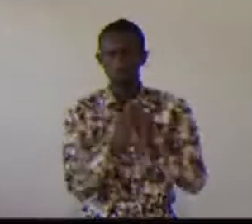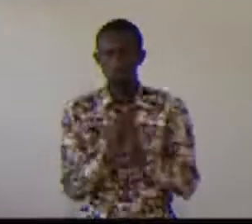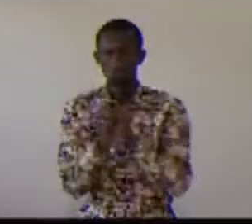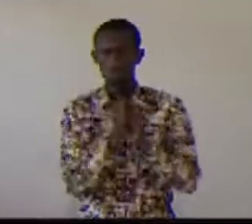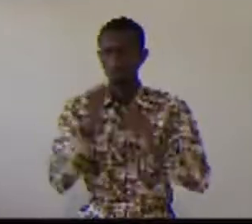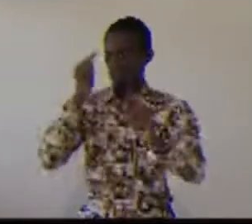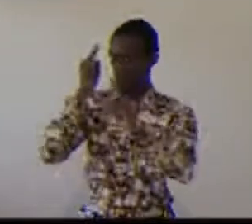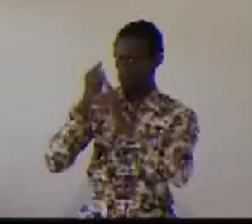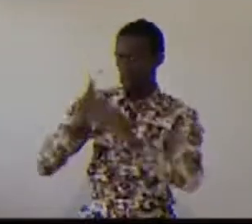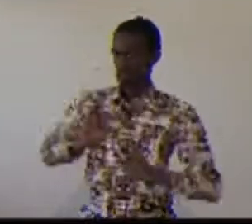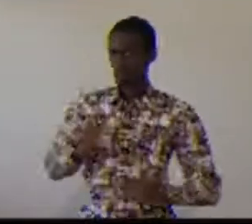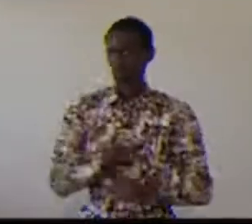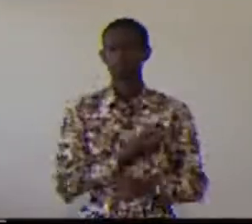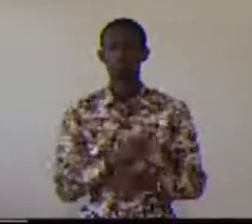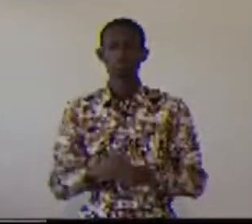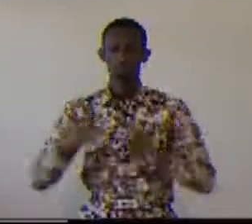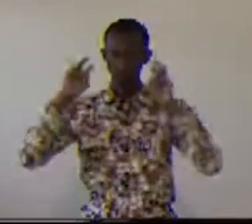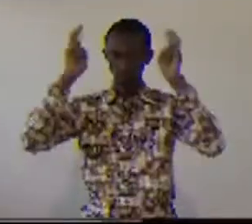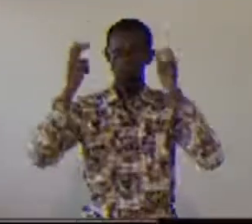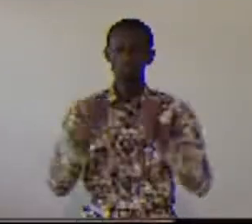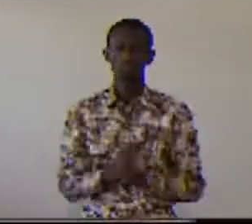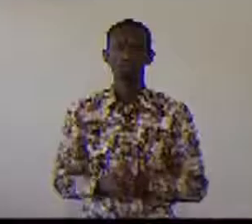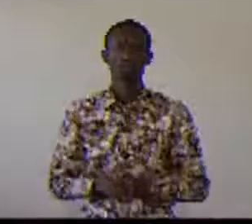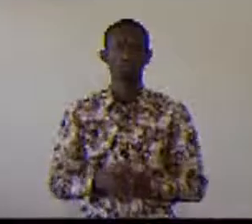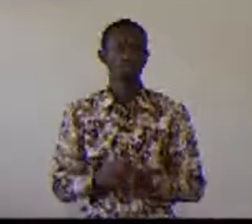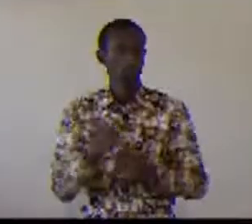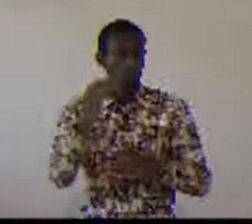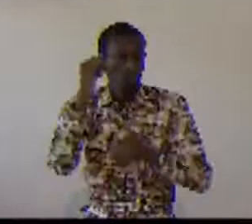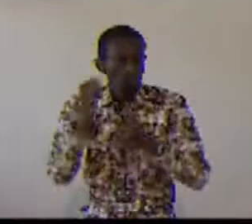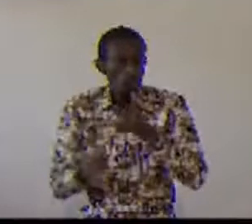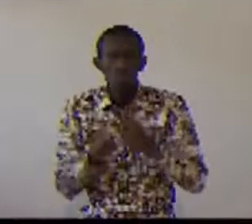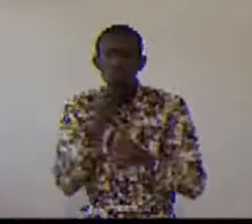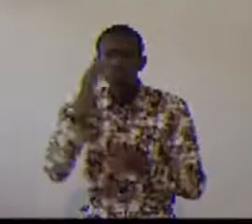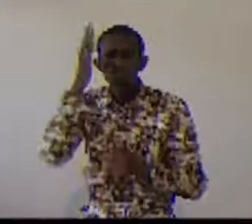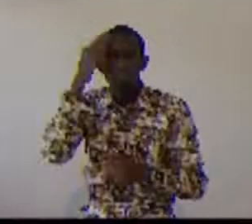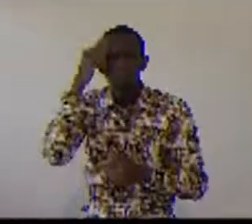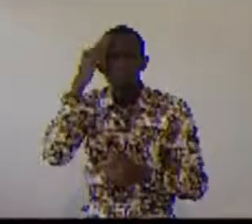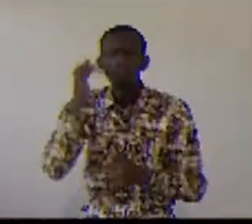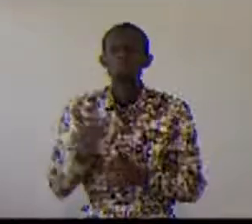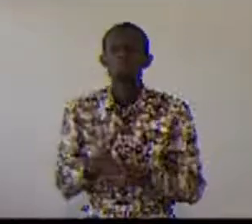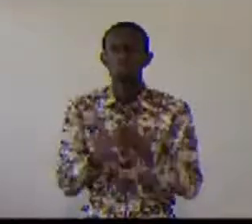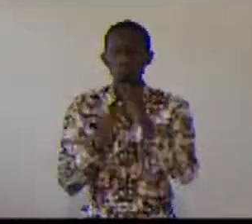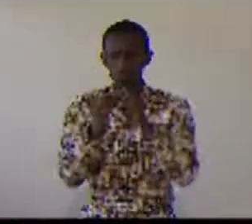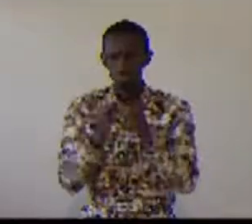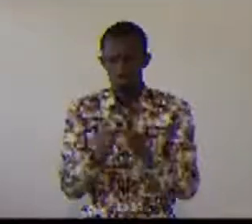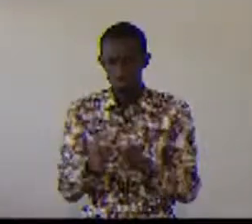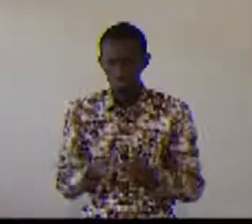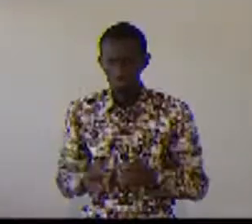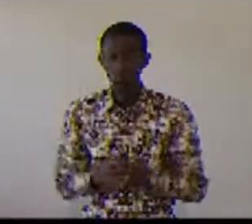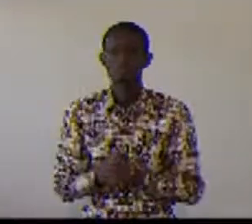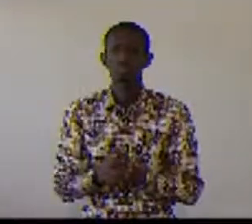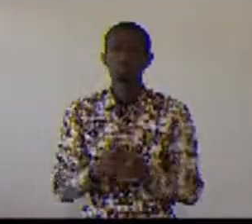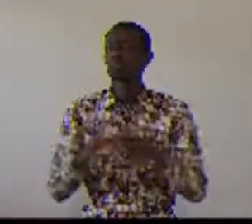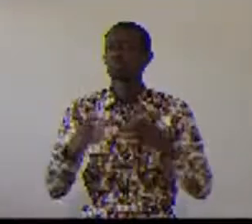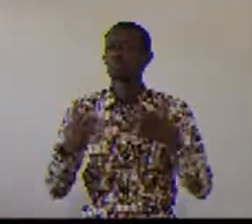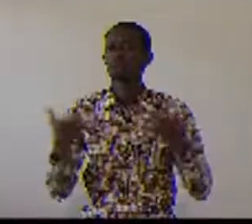lesson. At the end of this lesson, you should be able to explain how metallic character